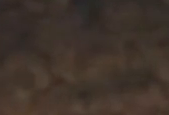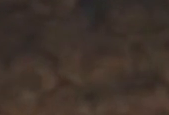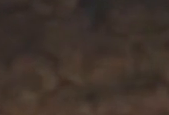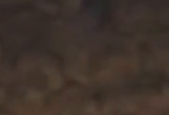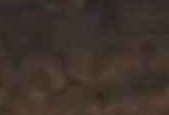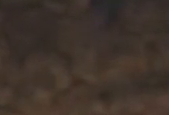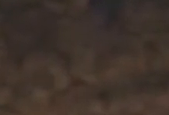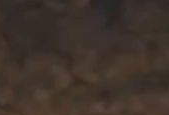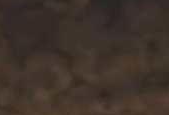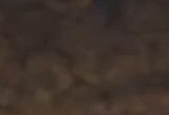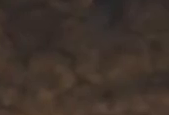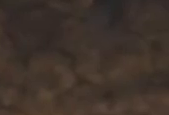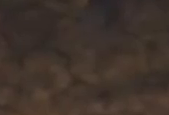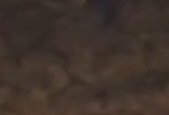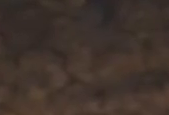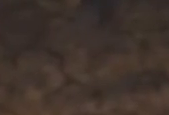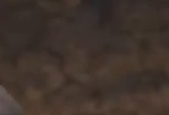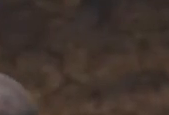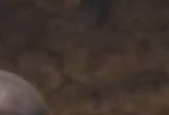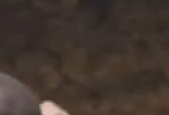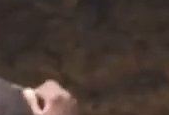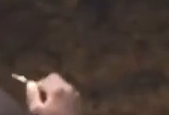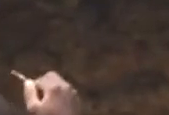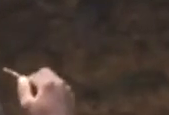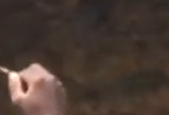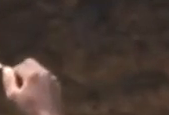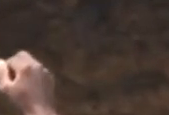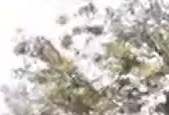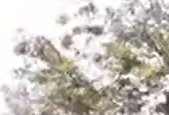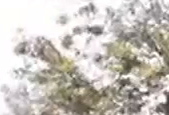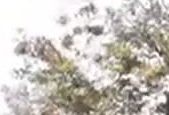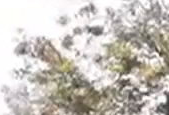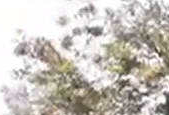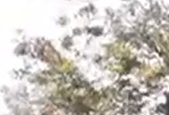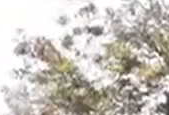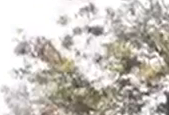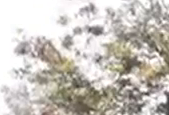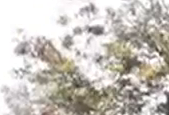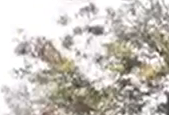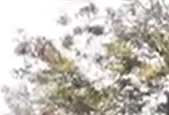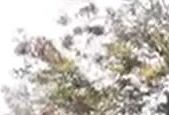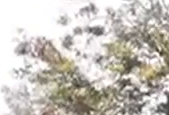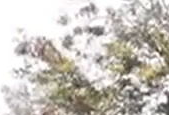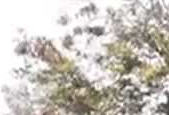who are embracing technology and innovation to make a living or help communities they hail